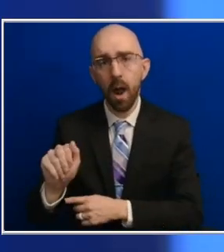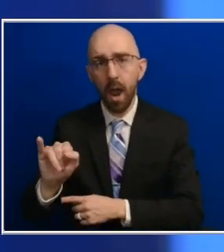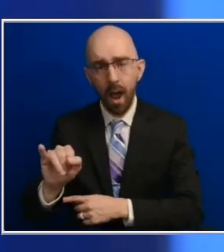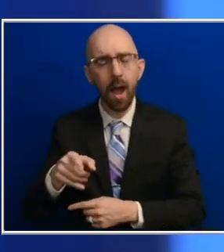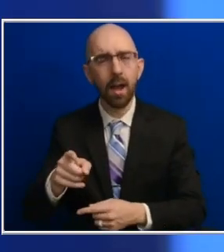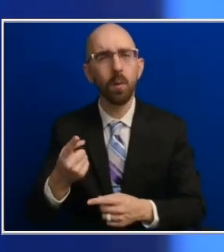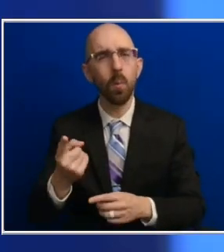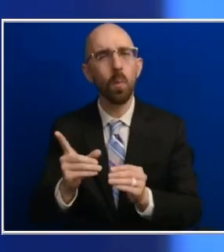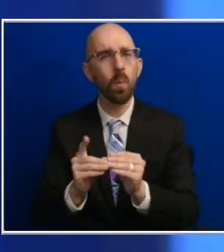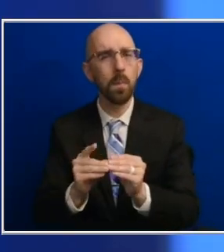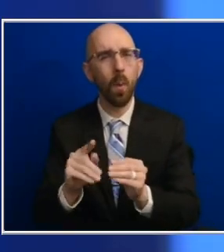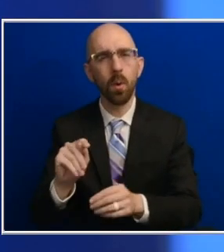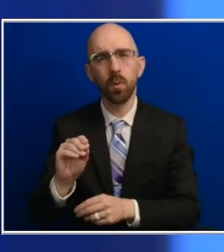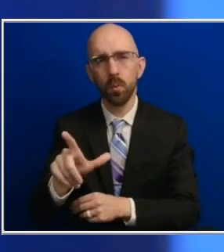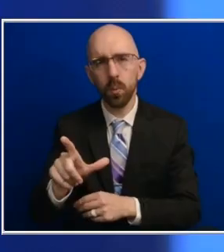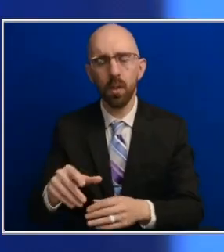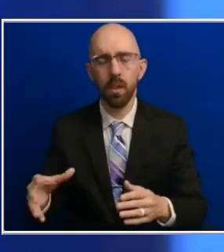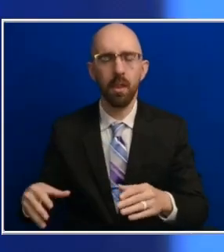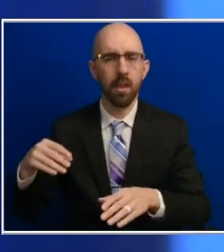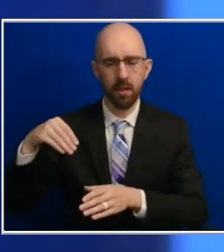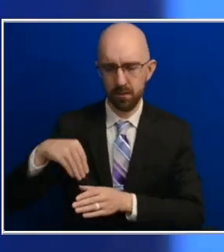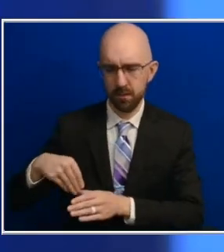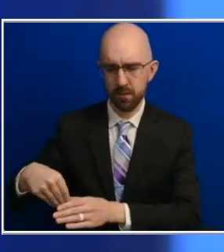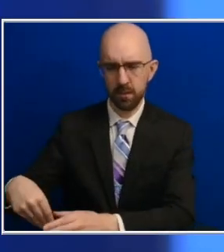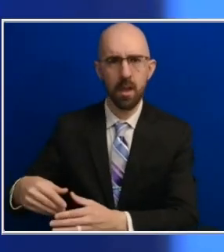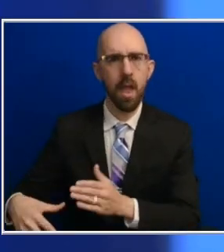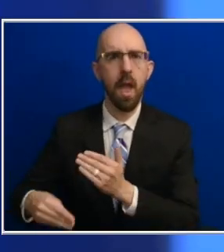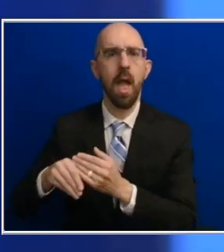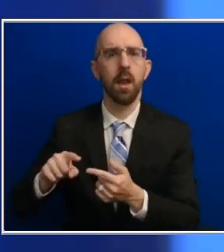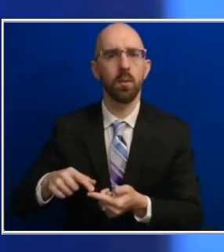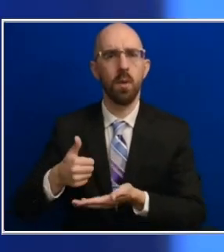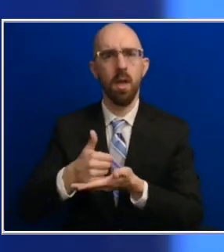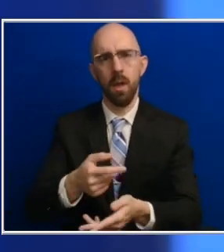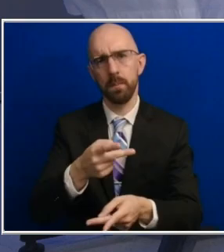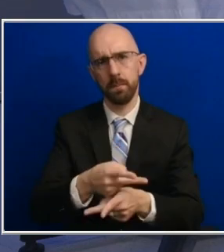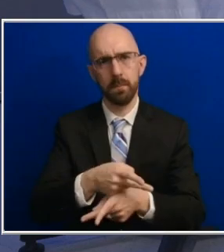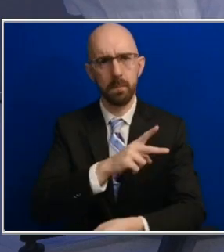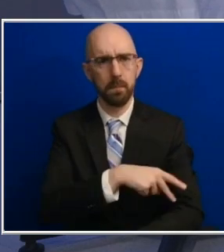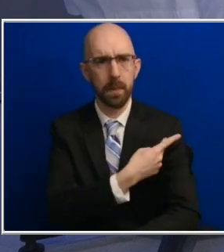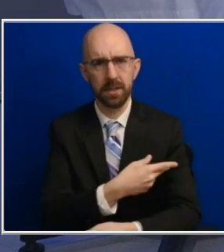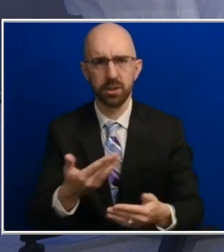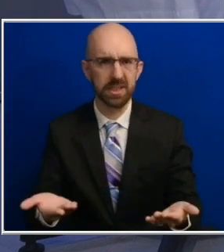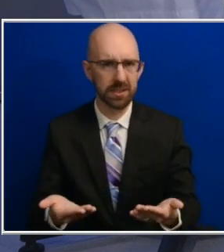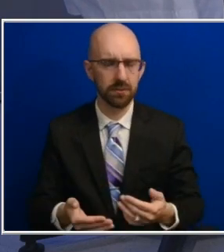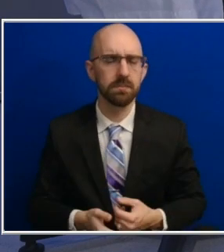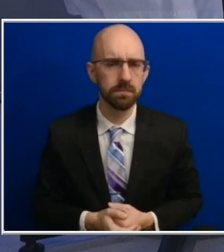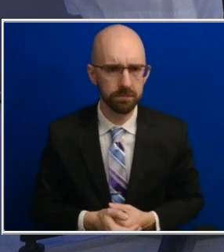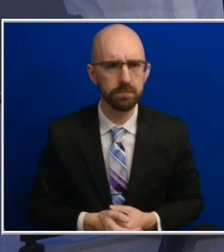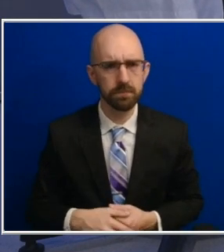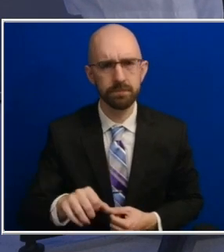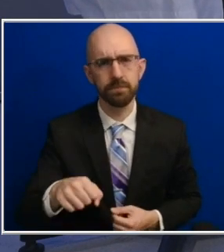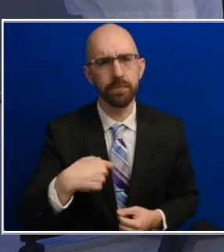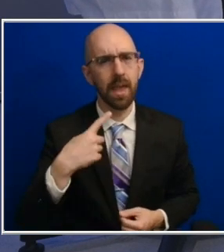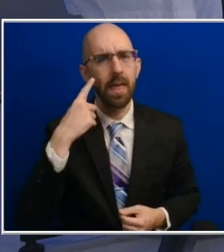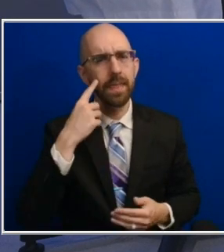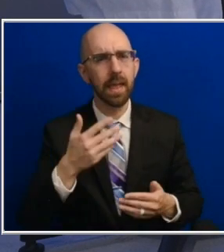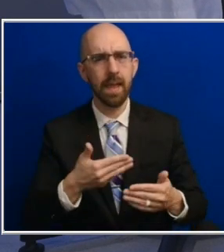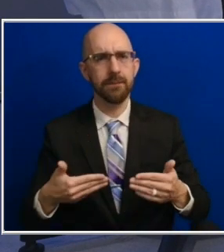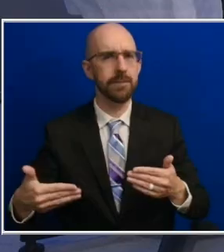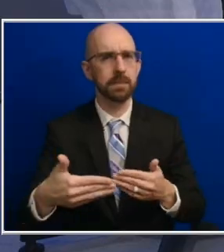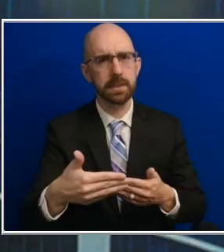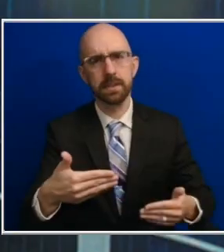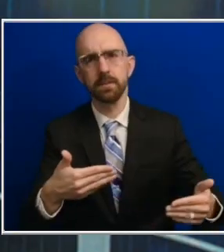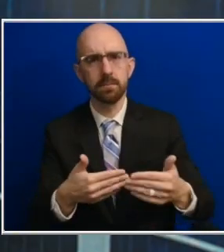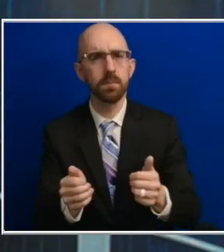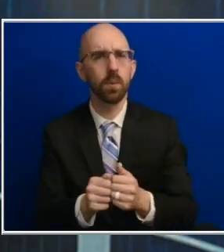our toolkit to help take great care of patients here at the University of Kansas Health System. Right. Yeah, I think, the advancements in science and medicine